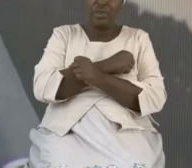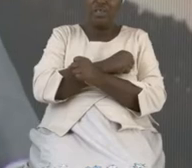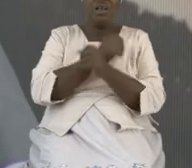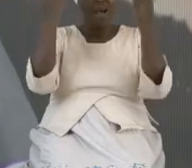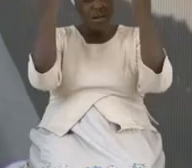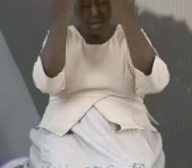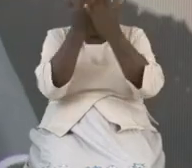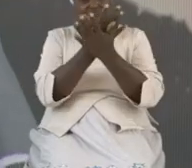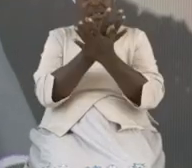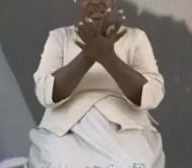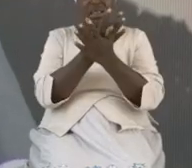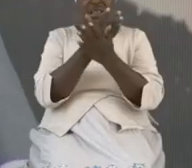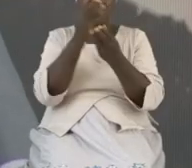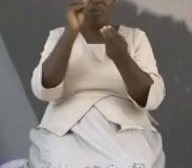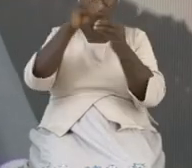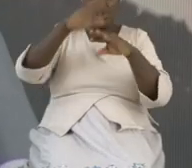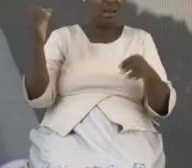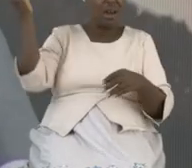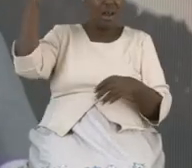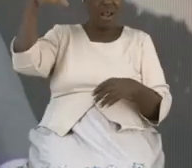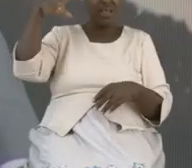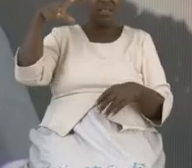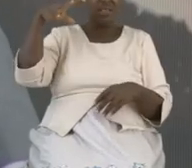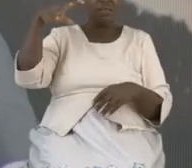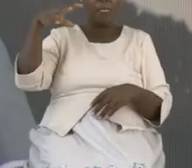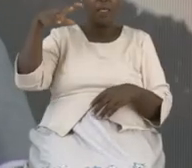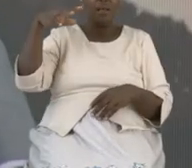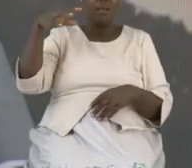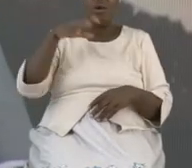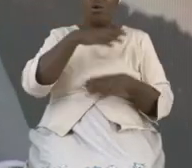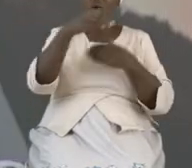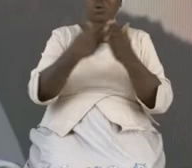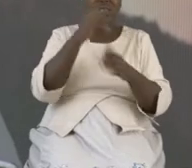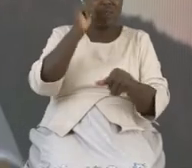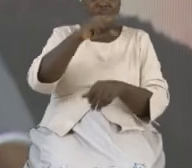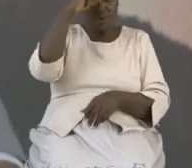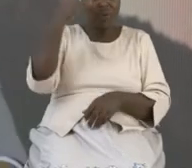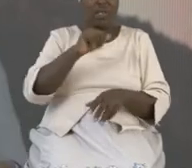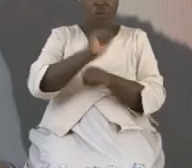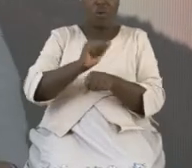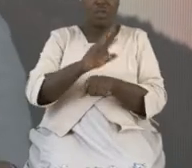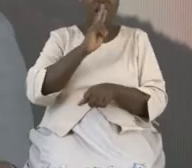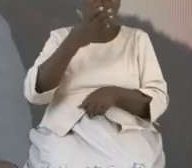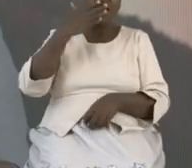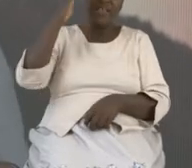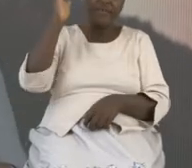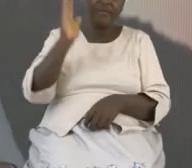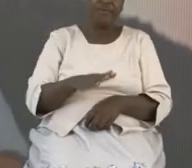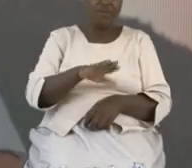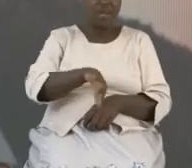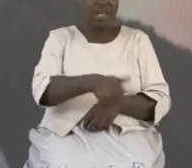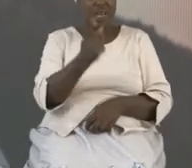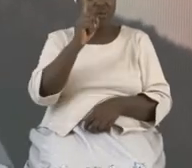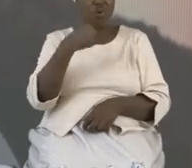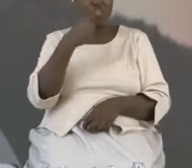rather than light, because their deeds are evil. Anyone who hates the